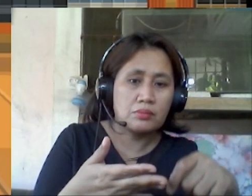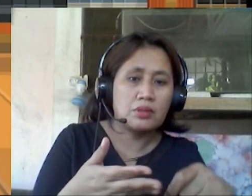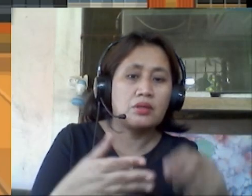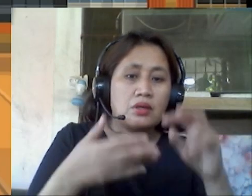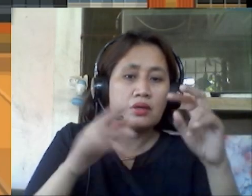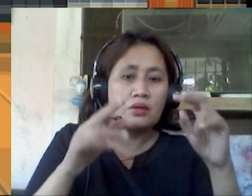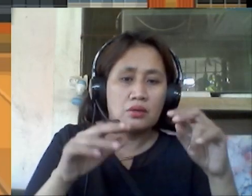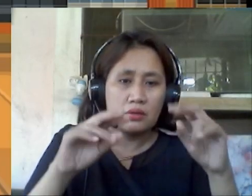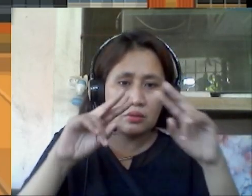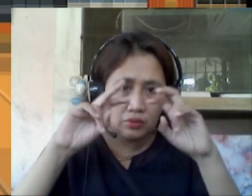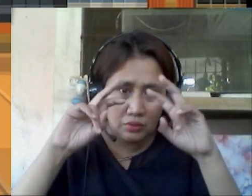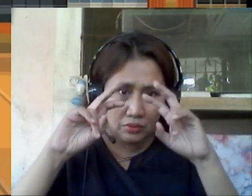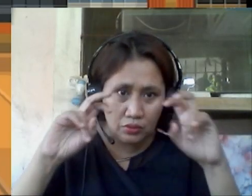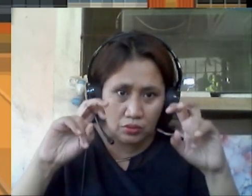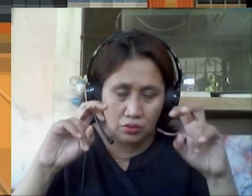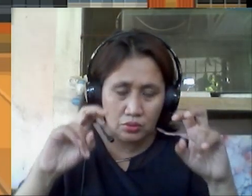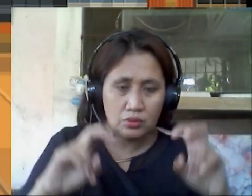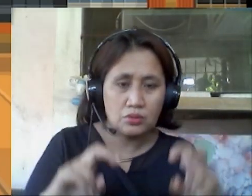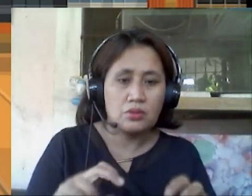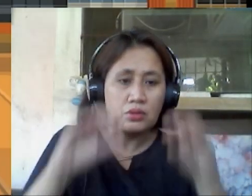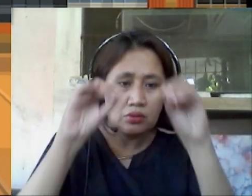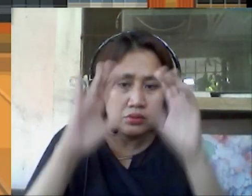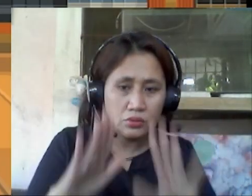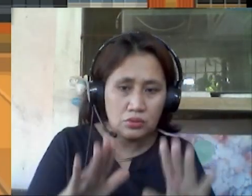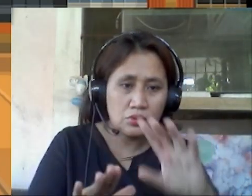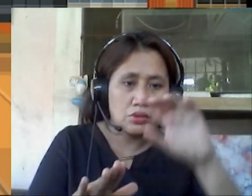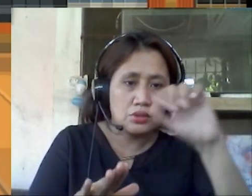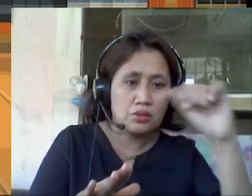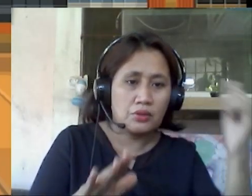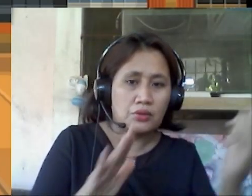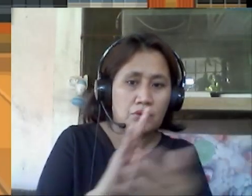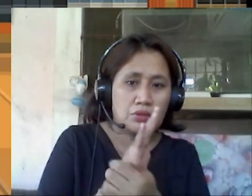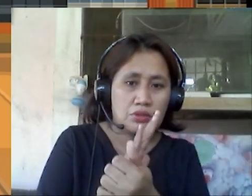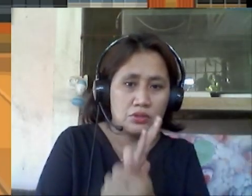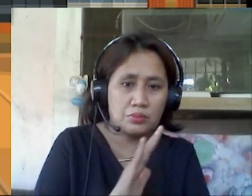researchers, professors, and other experts.